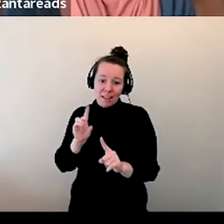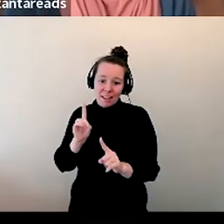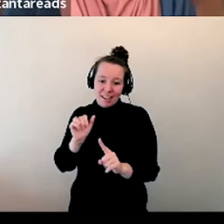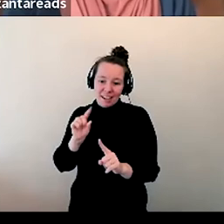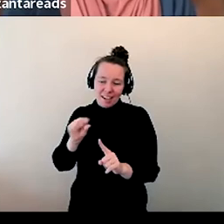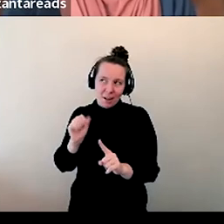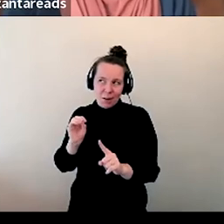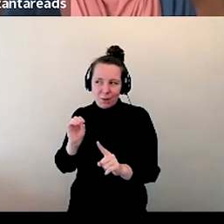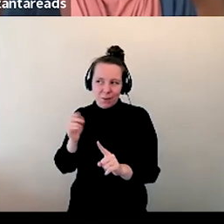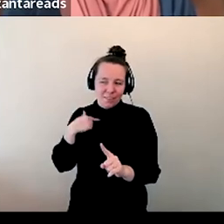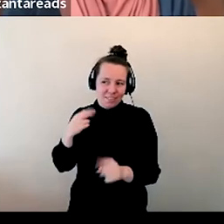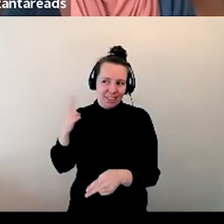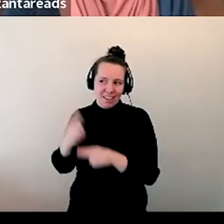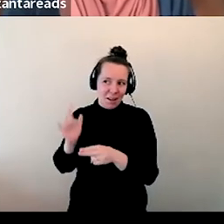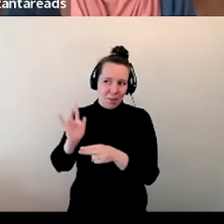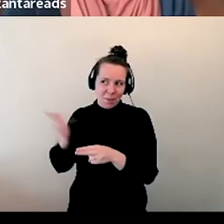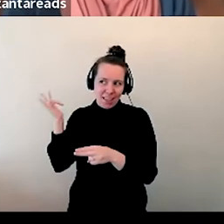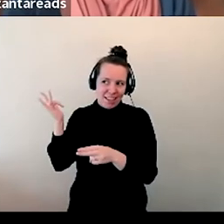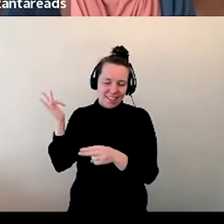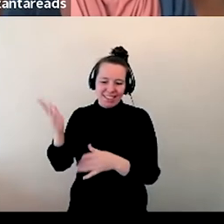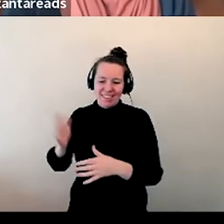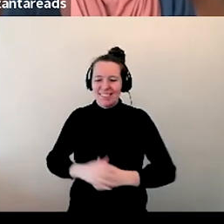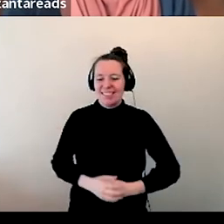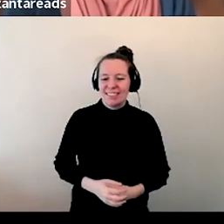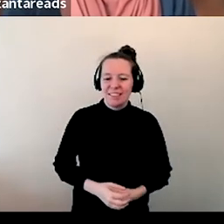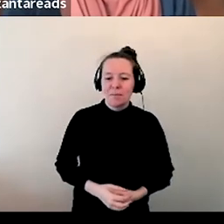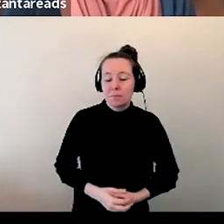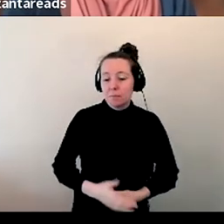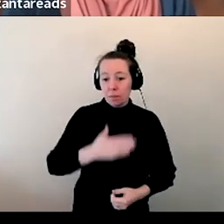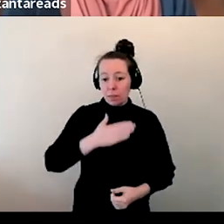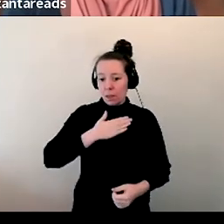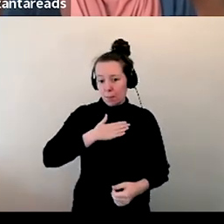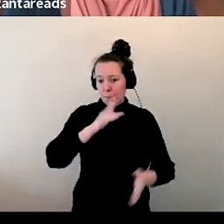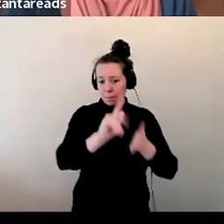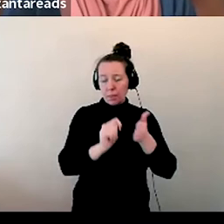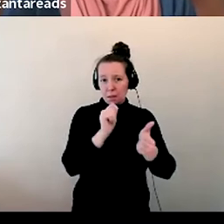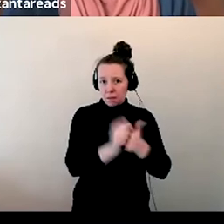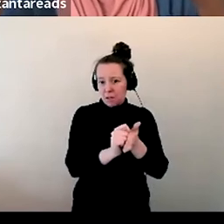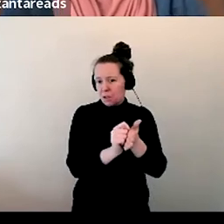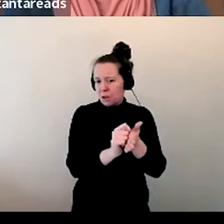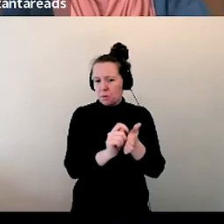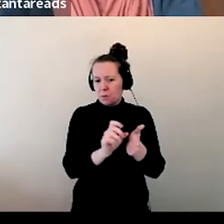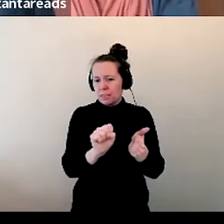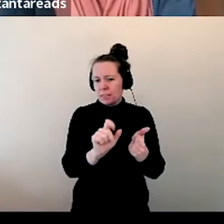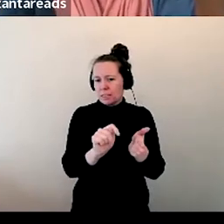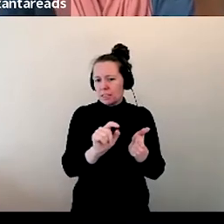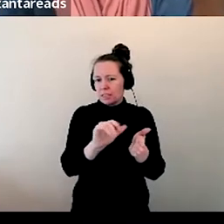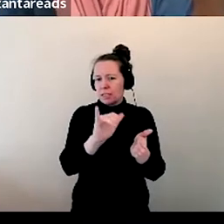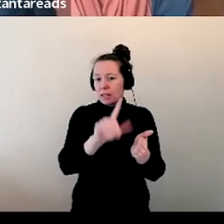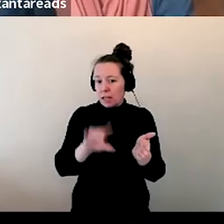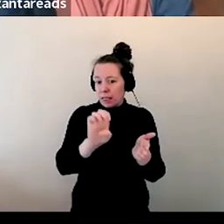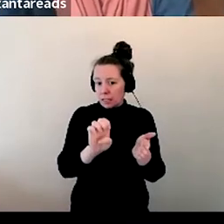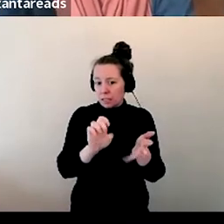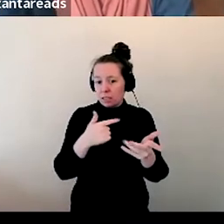to Indigo. And a lot of my style of videos are just like, I give